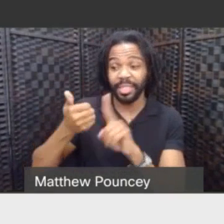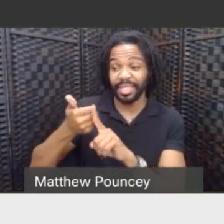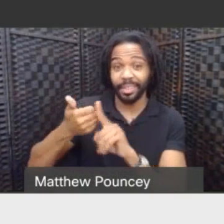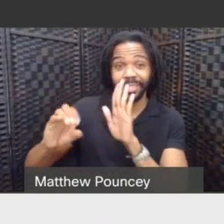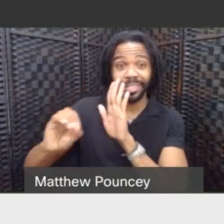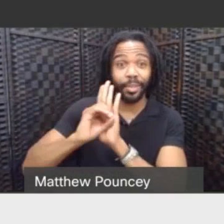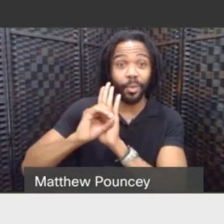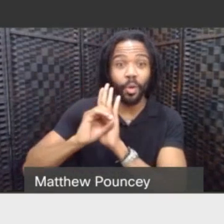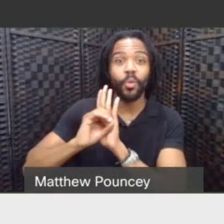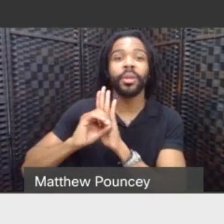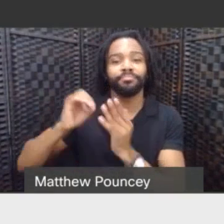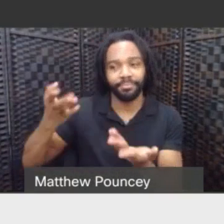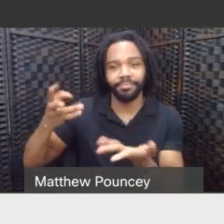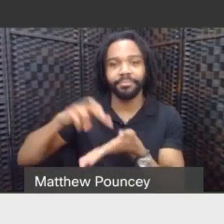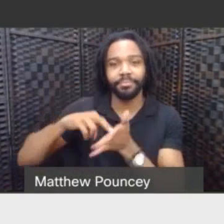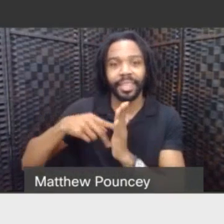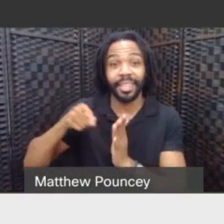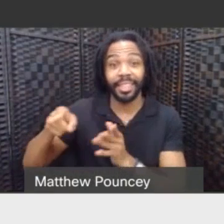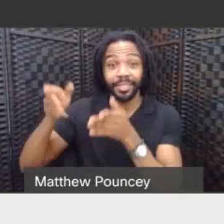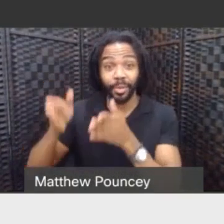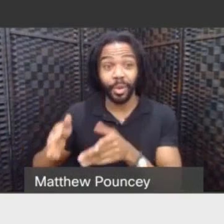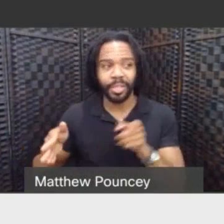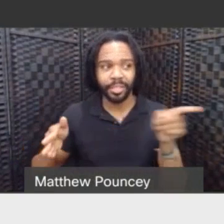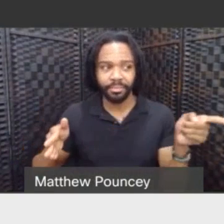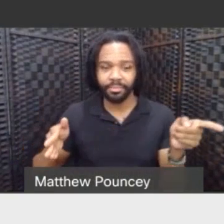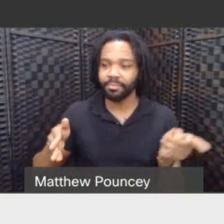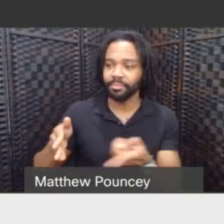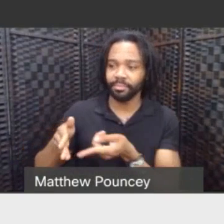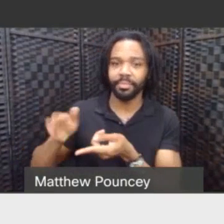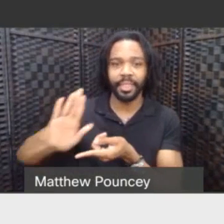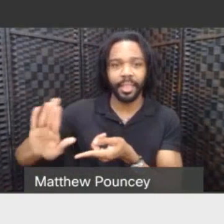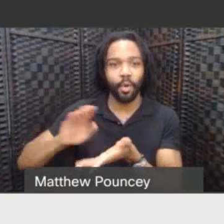produce a waiver or evidence of a vaccine.